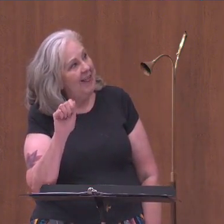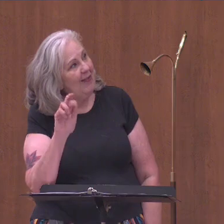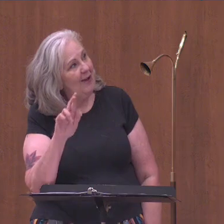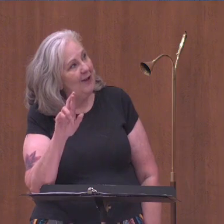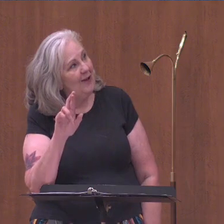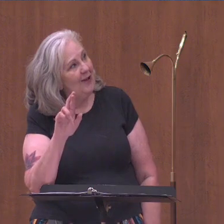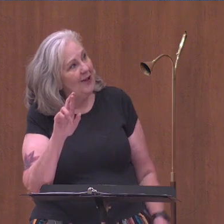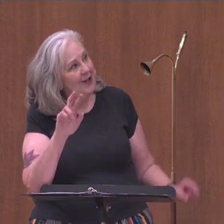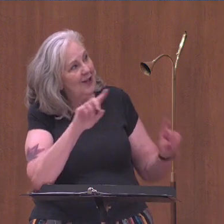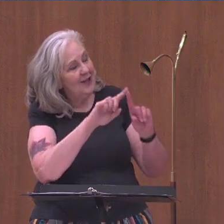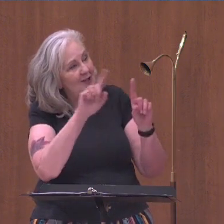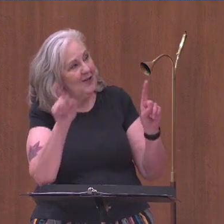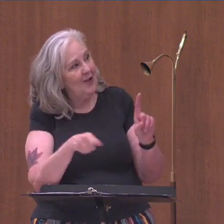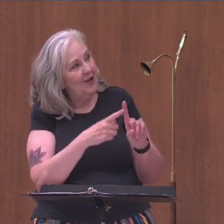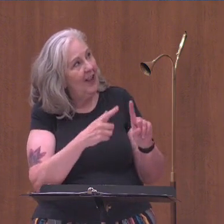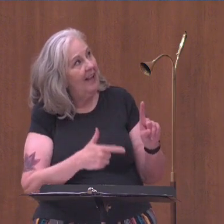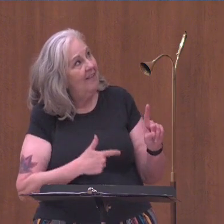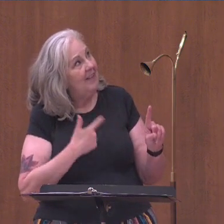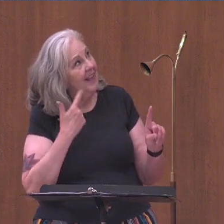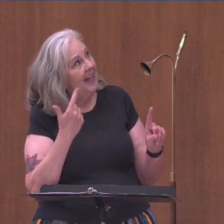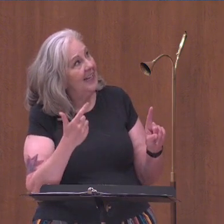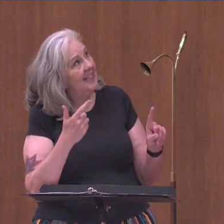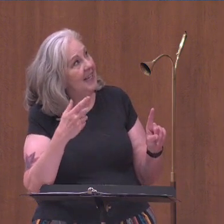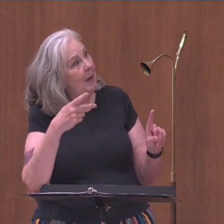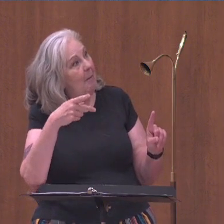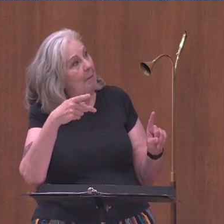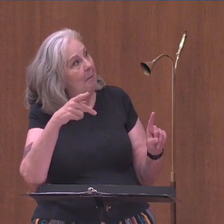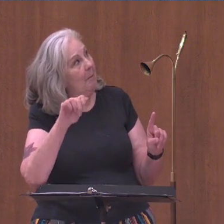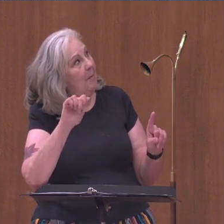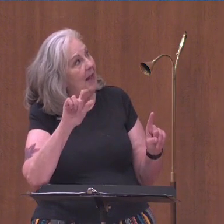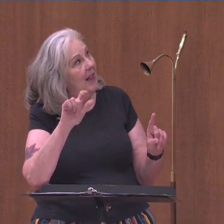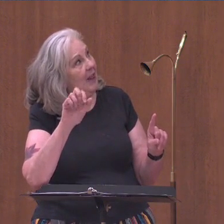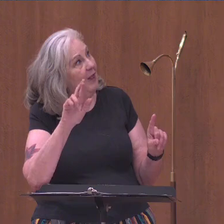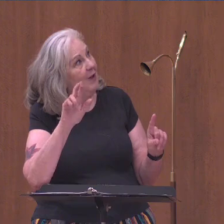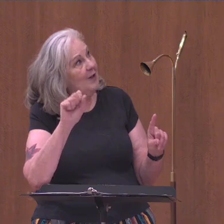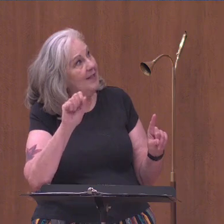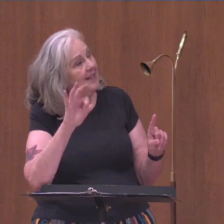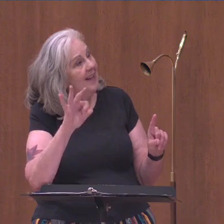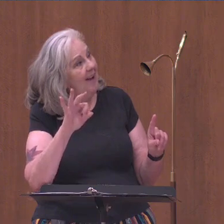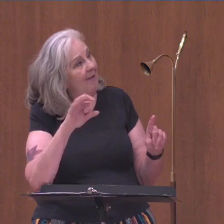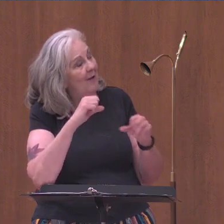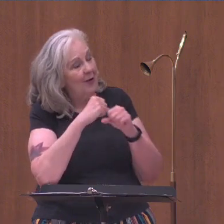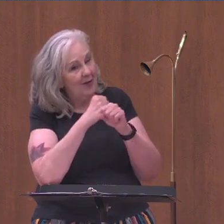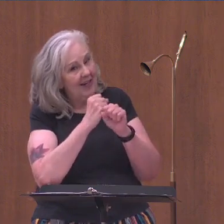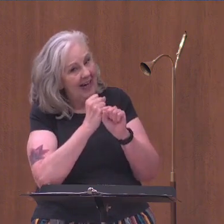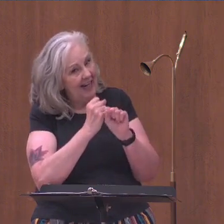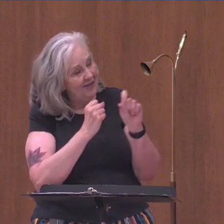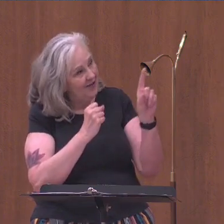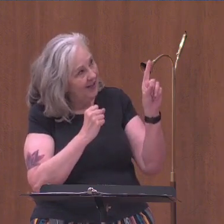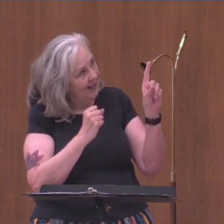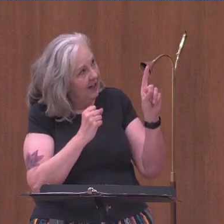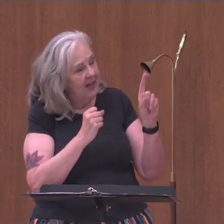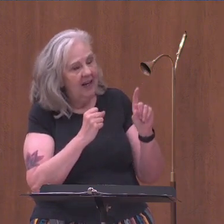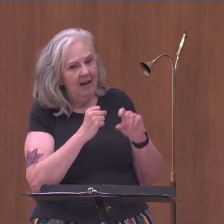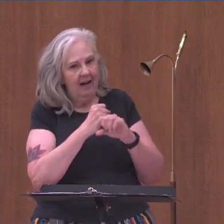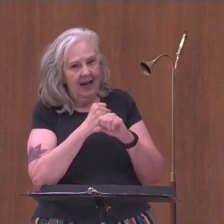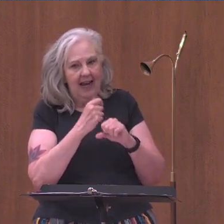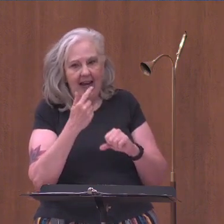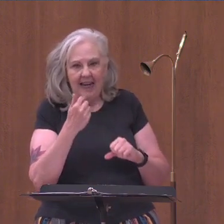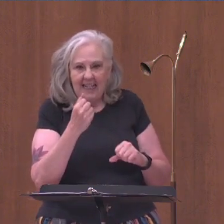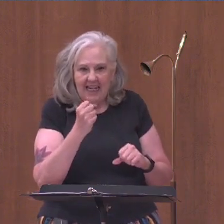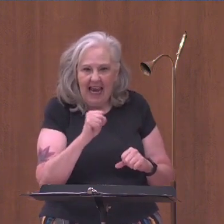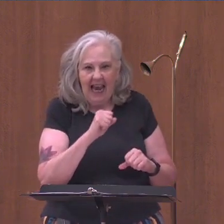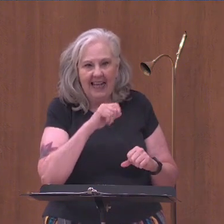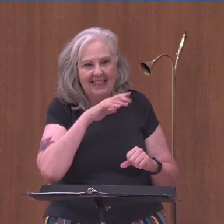Milky Way. Here we see pillars of creation, giant columns of gas and dust